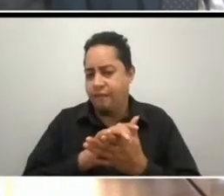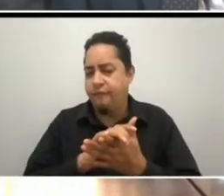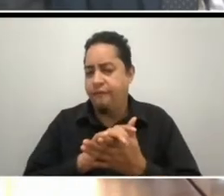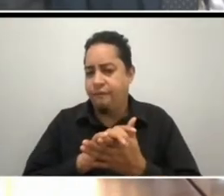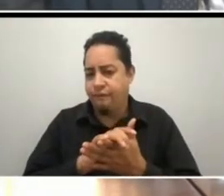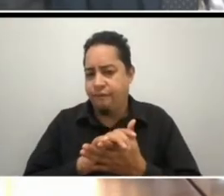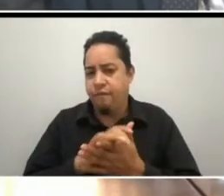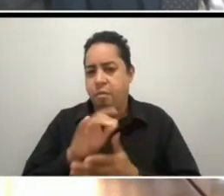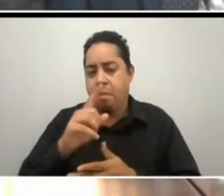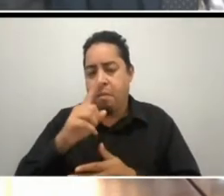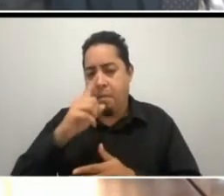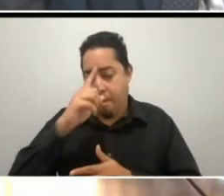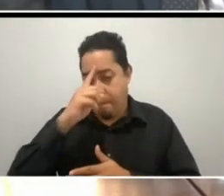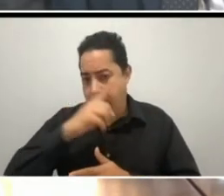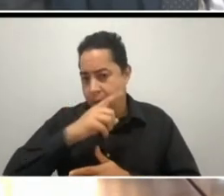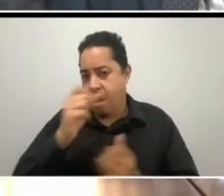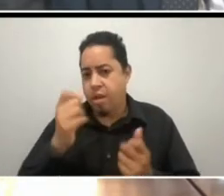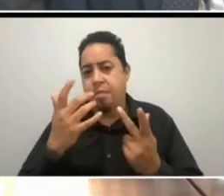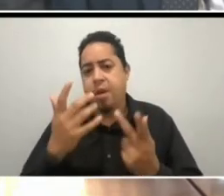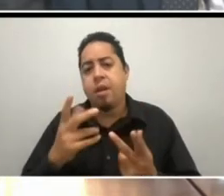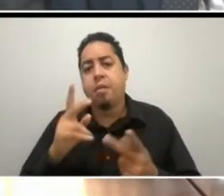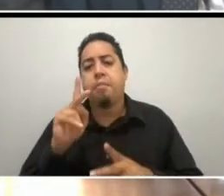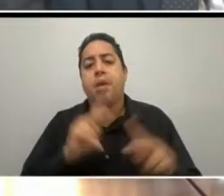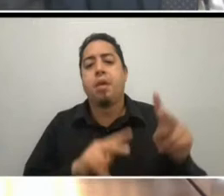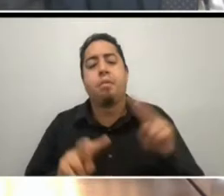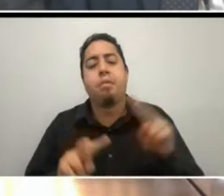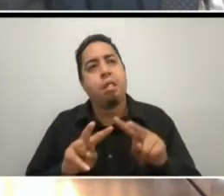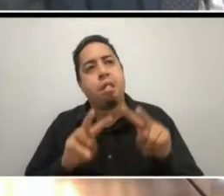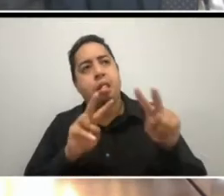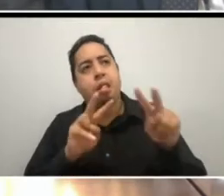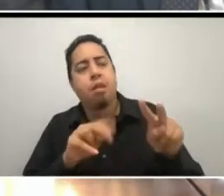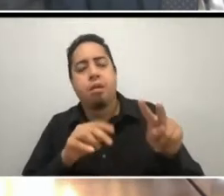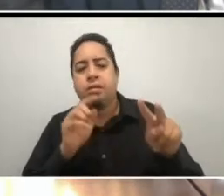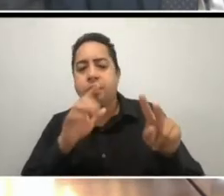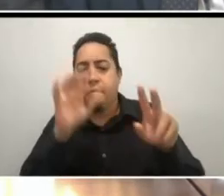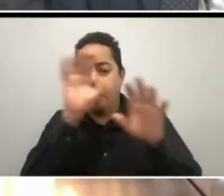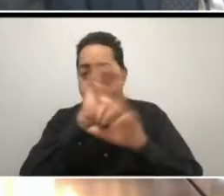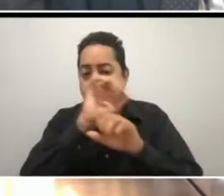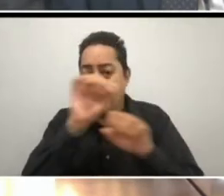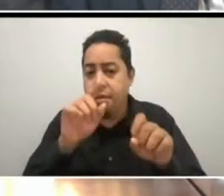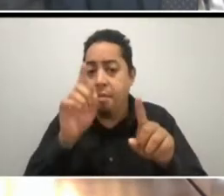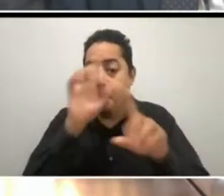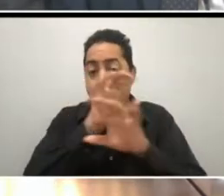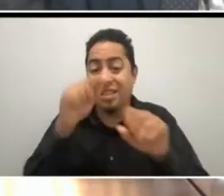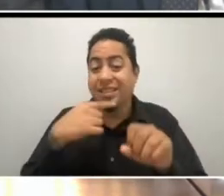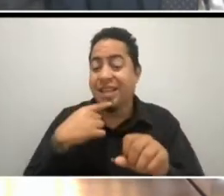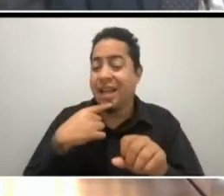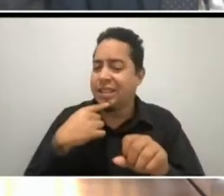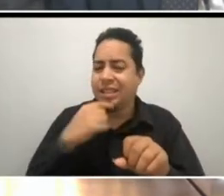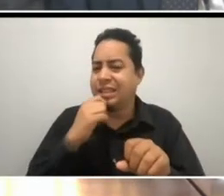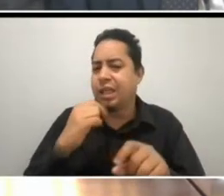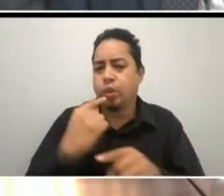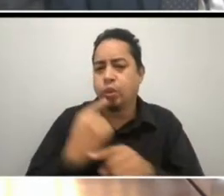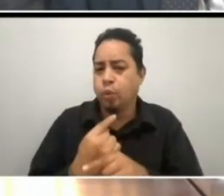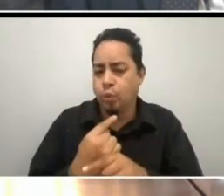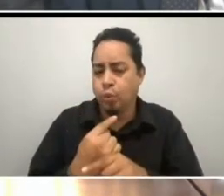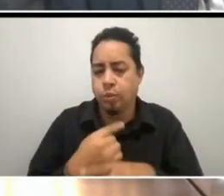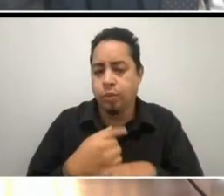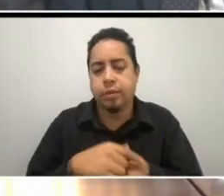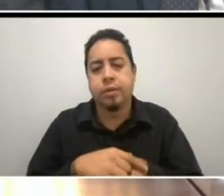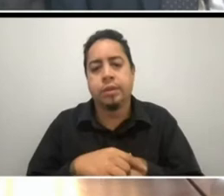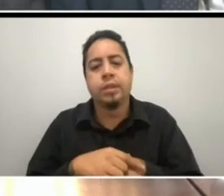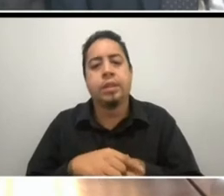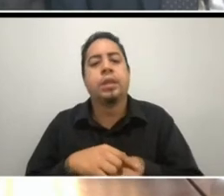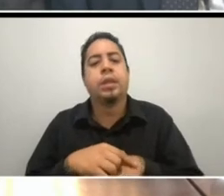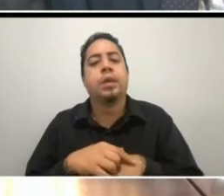many looked up to and respected, was telling them it wasn't true. Despite the facts, and I have characterized at